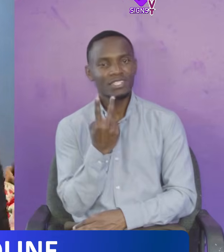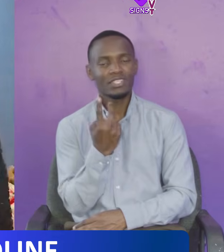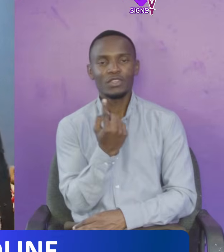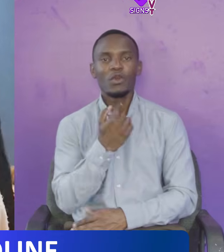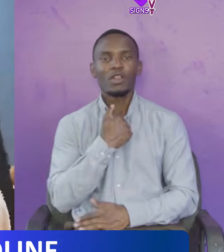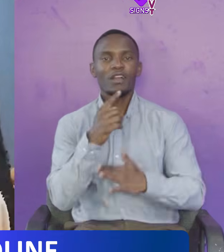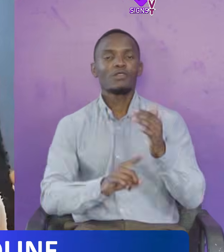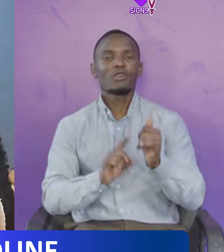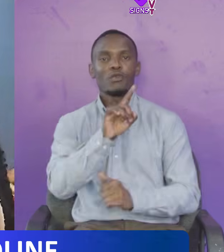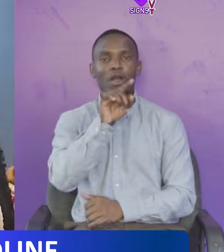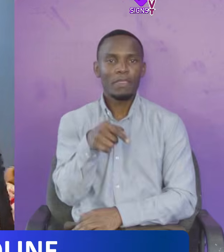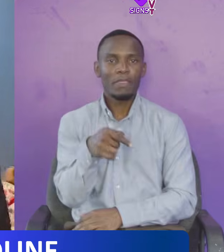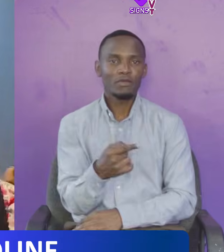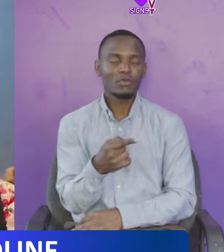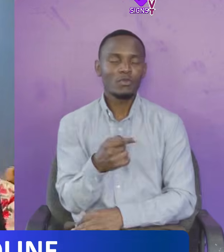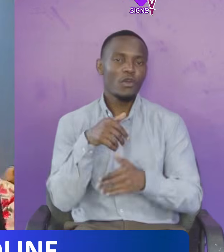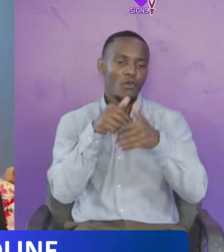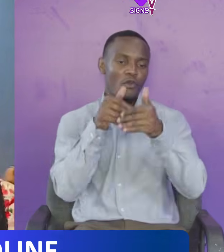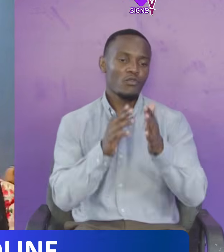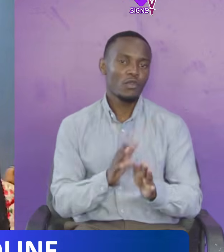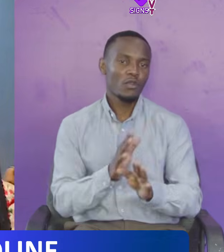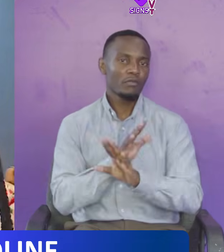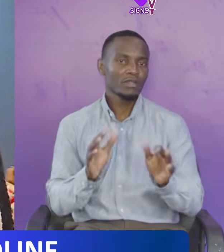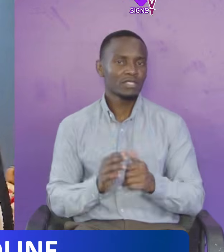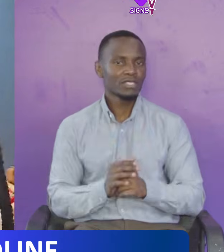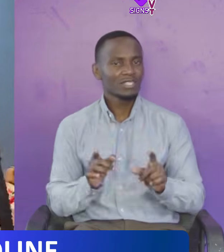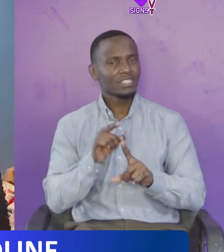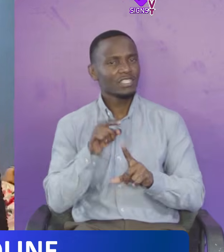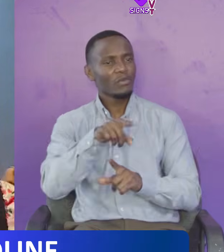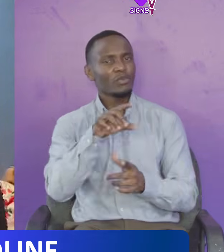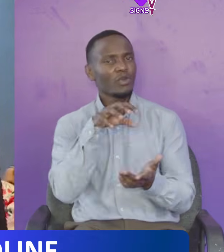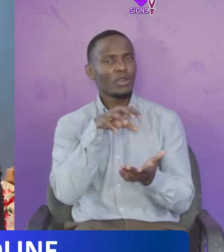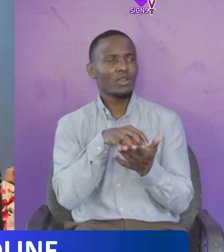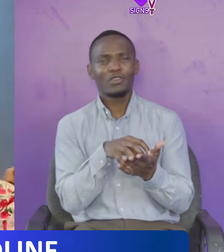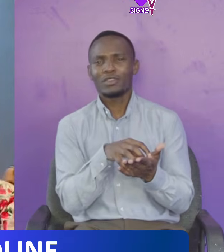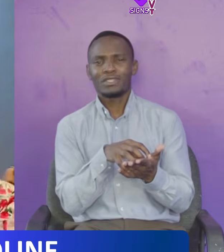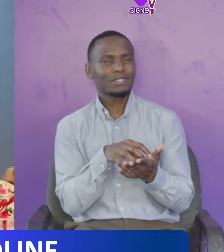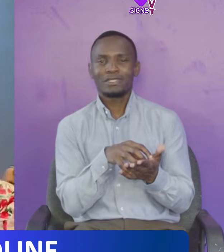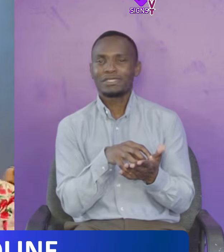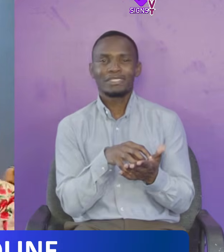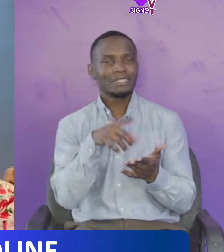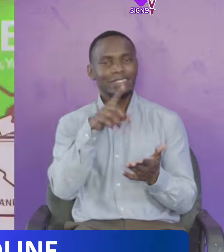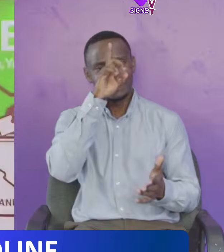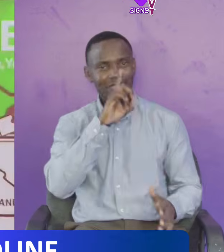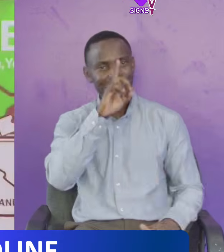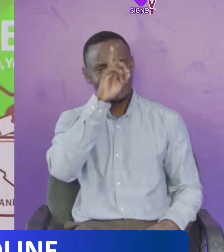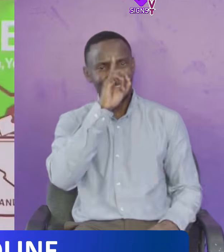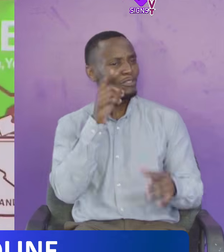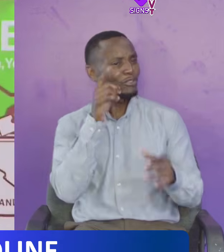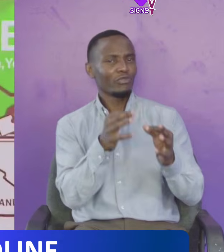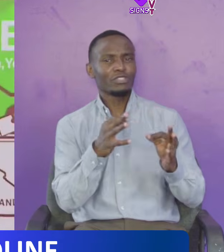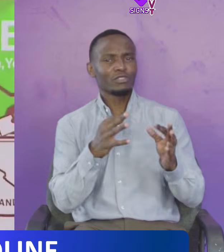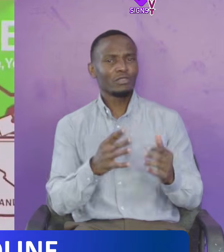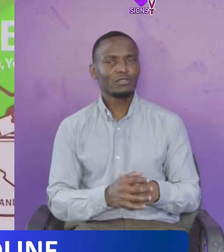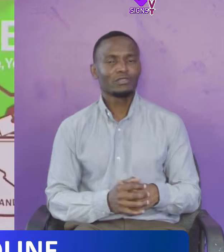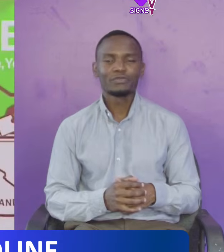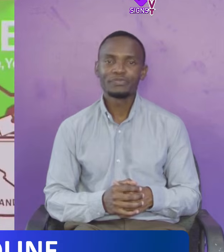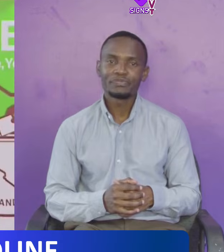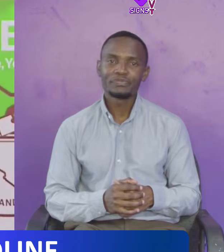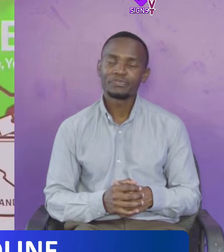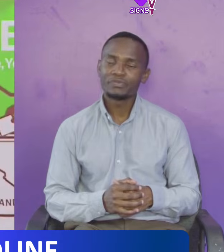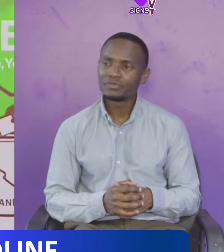and your content is a little bit very rigid. It's very formal. You need to include us in that. We